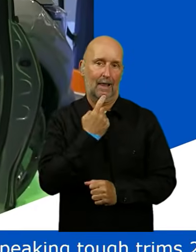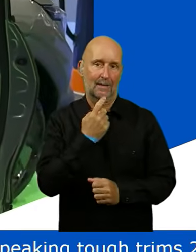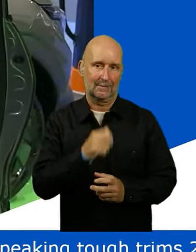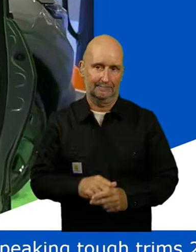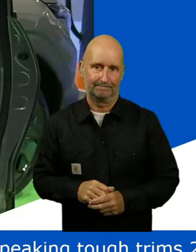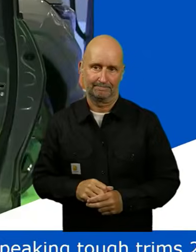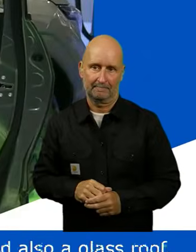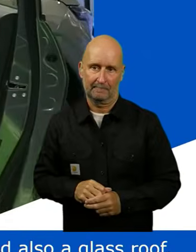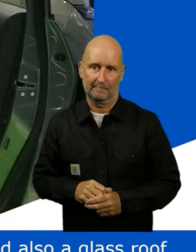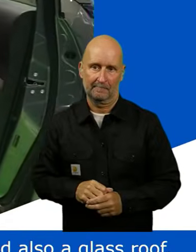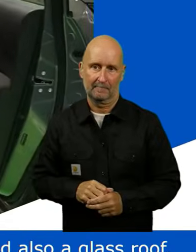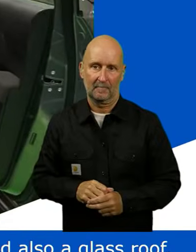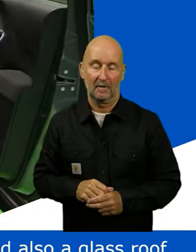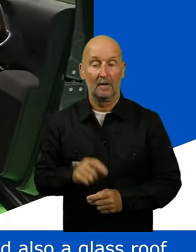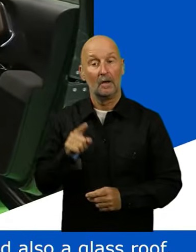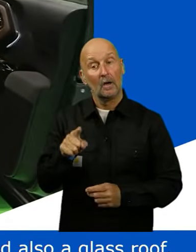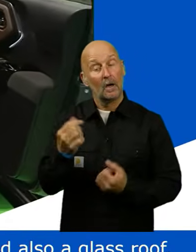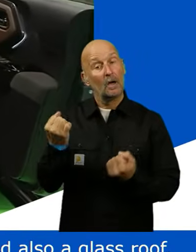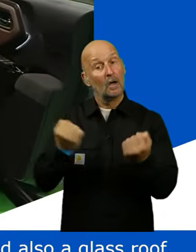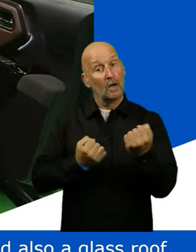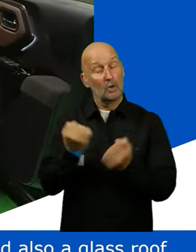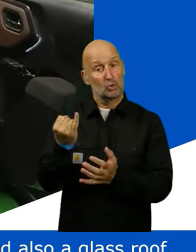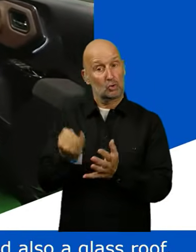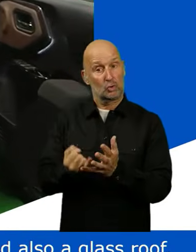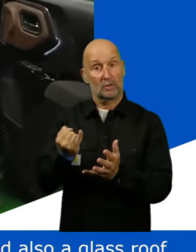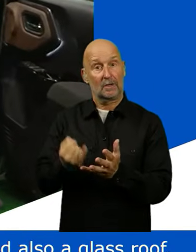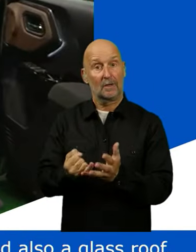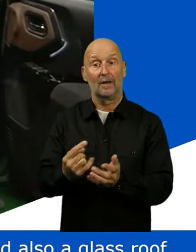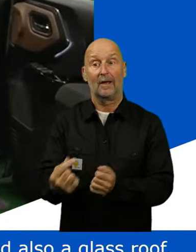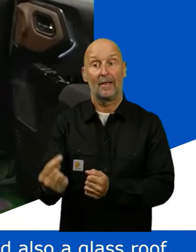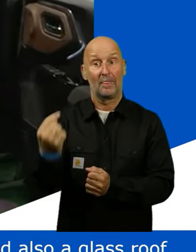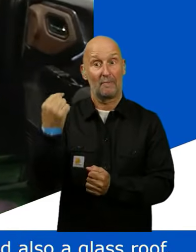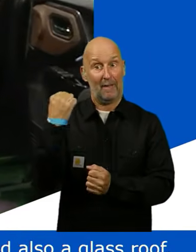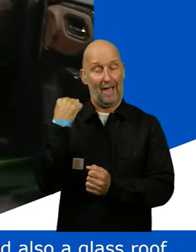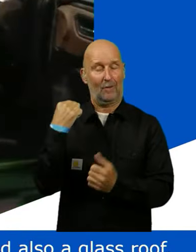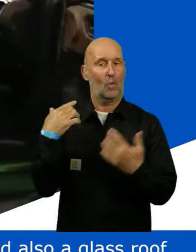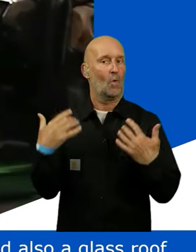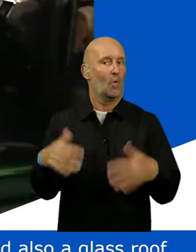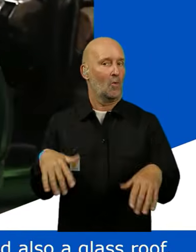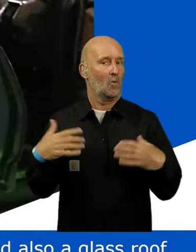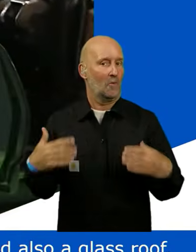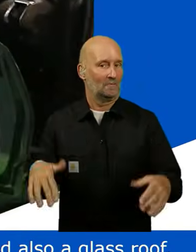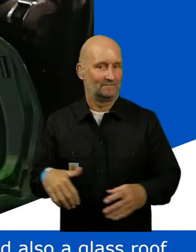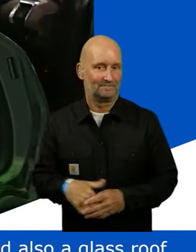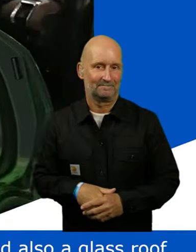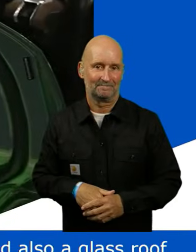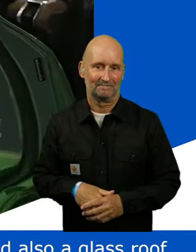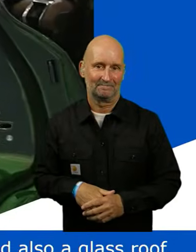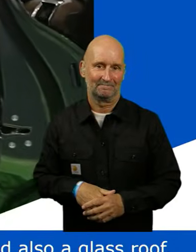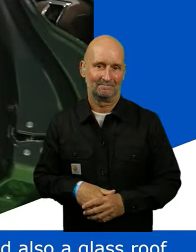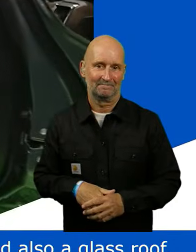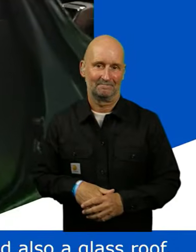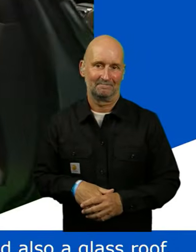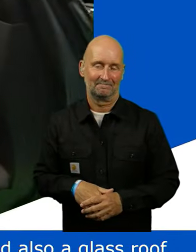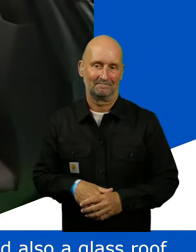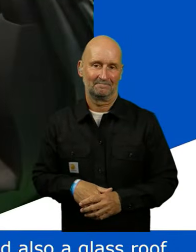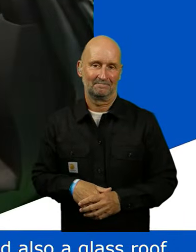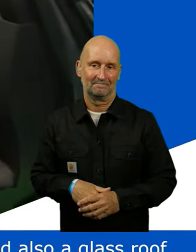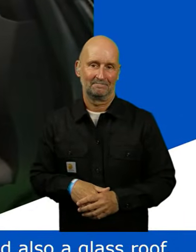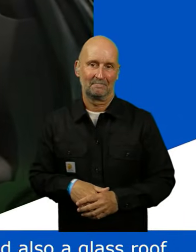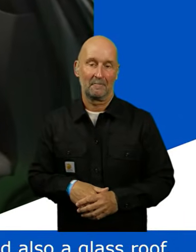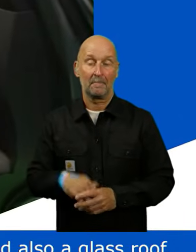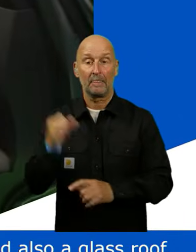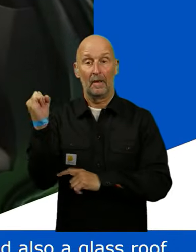All Suzuki e-Vitara have something smart in the back. As you can see, we've got this